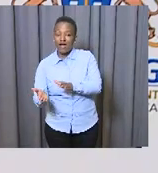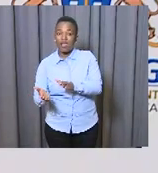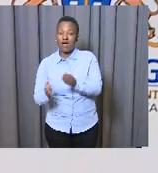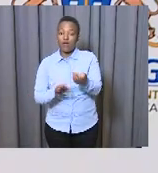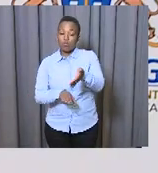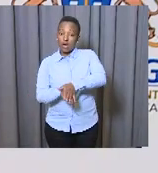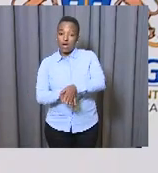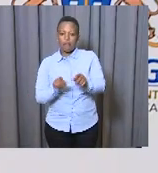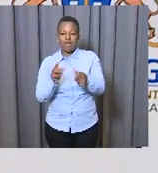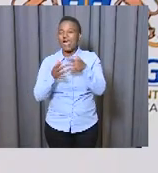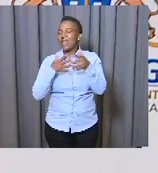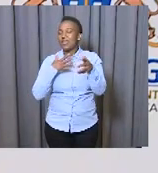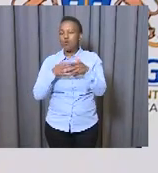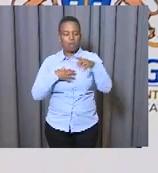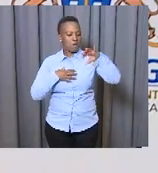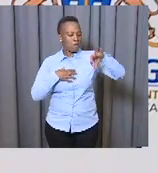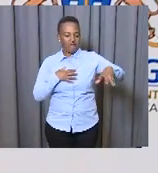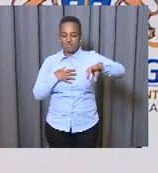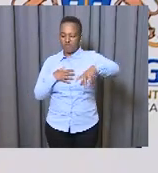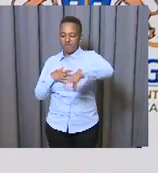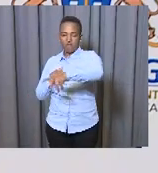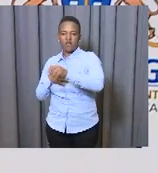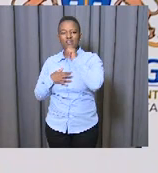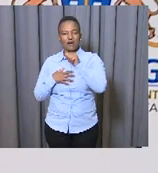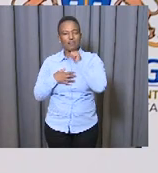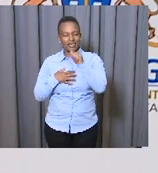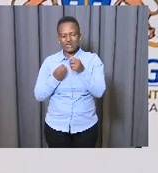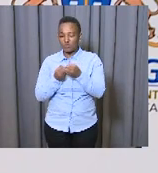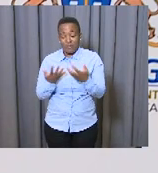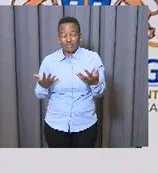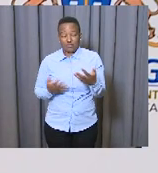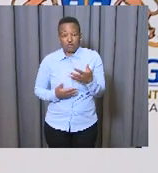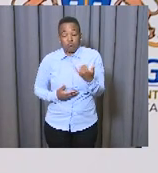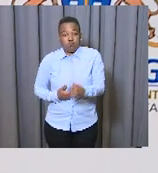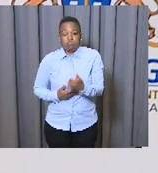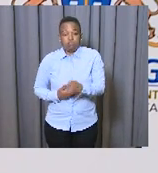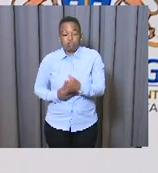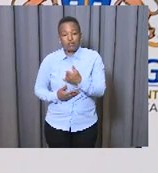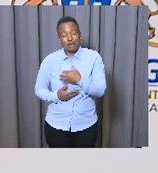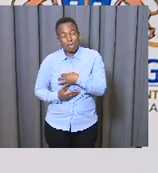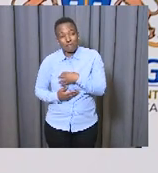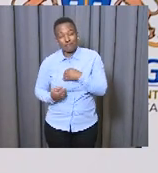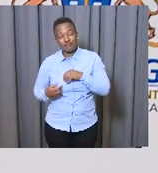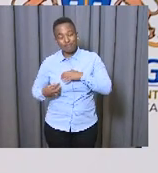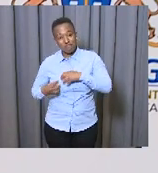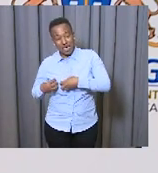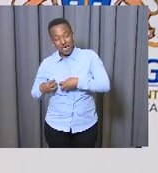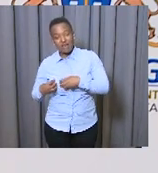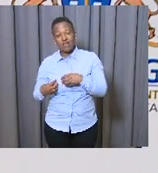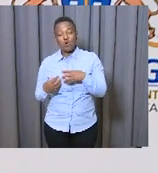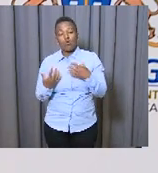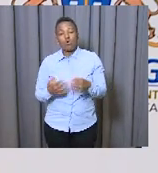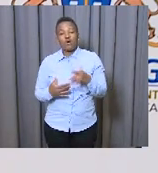one person who dies anywhere in the country is too many. That pain is felt by all of us South